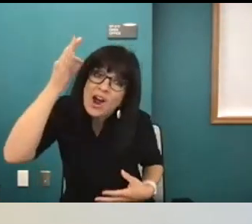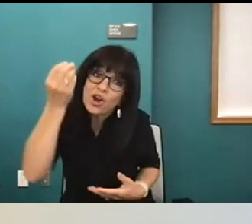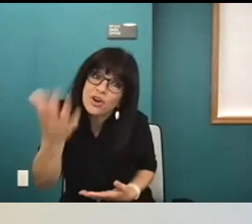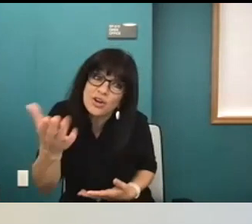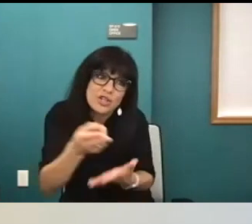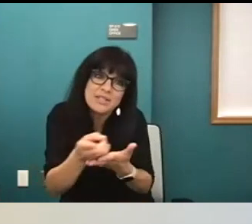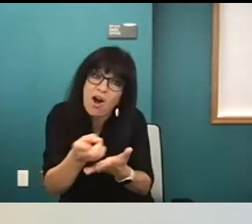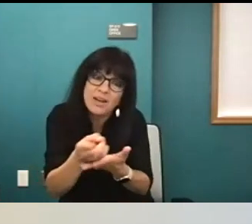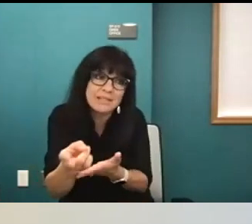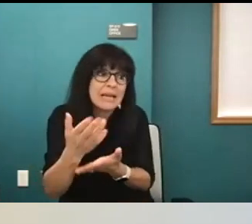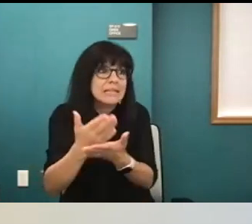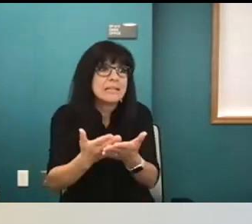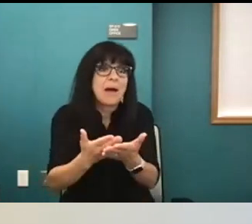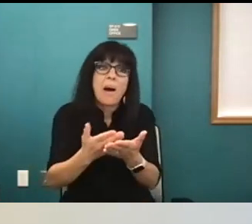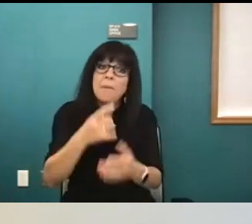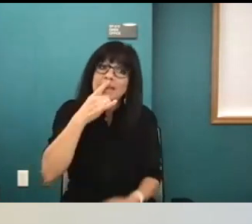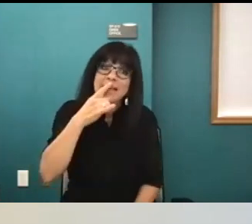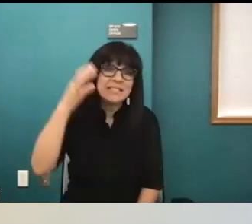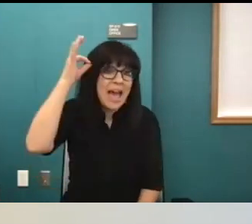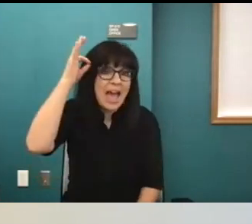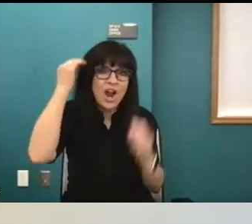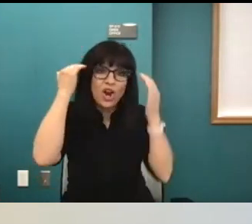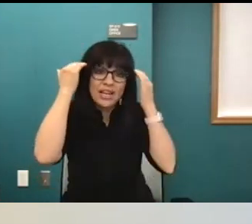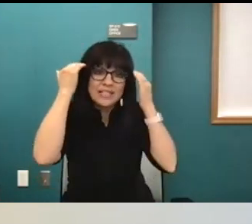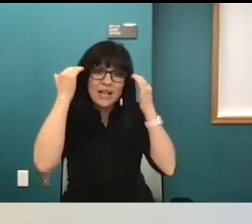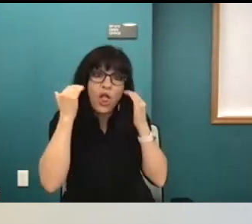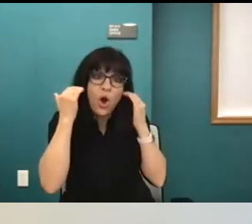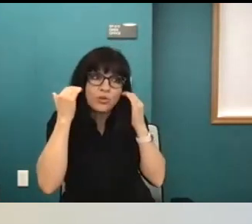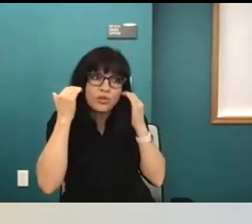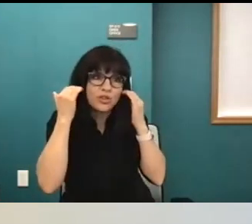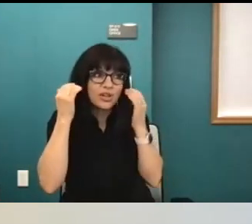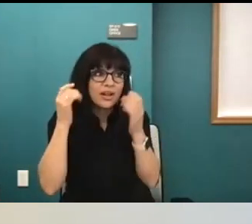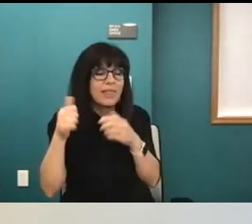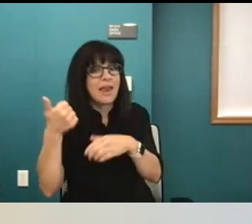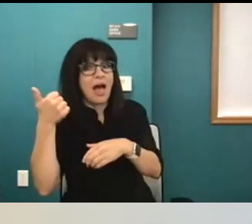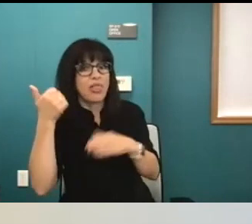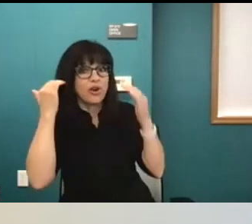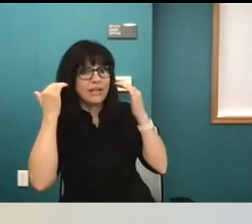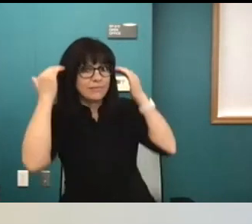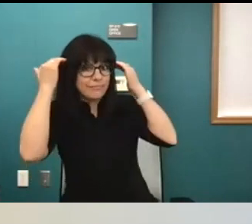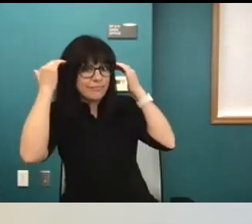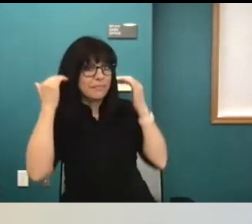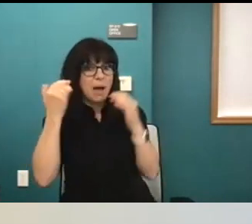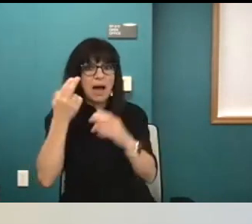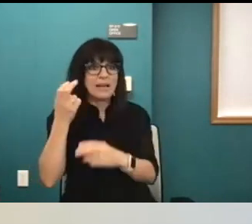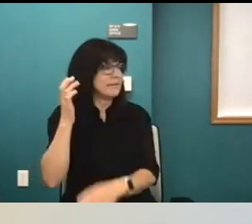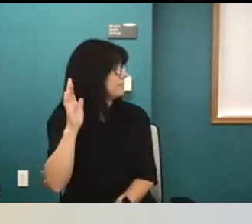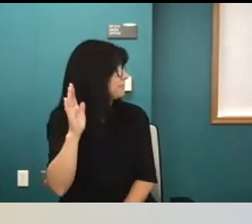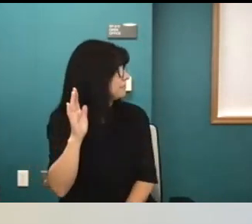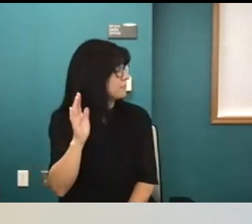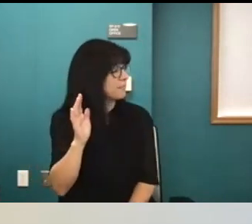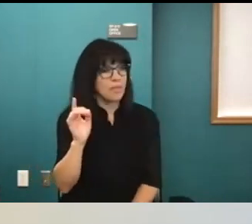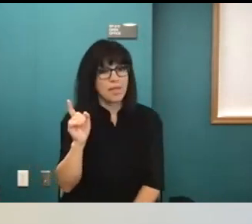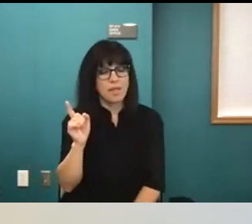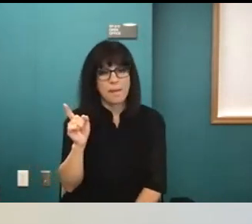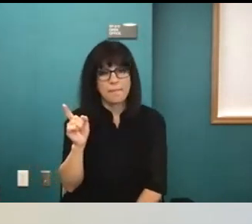are. Some kids' hairline is way closer to their ear. Okay. So, what I'd recommend is,